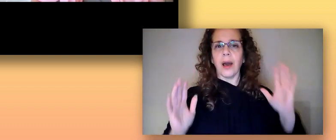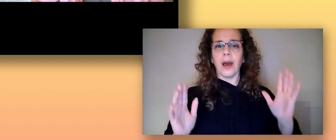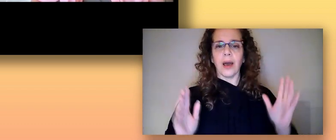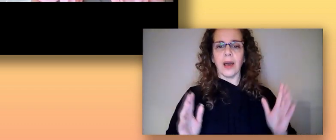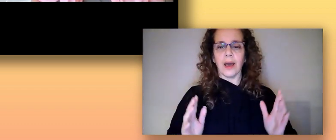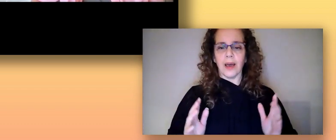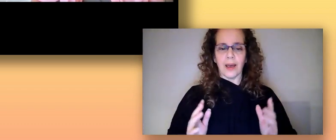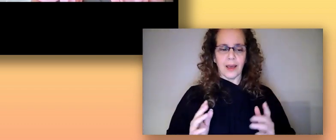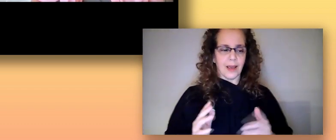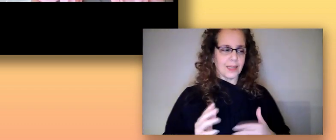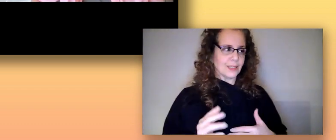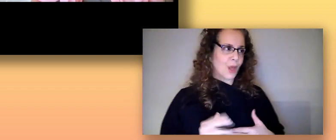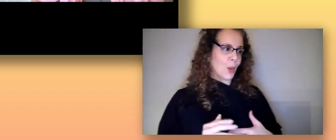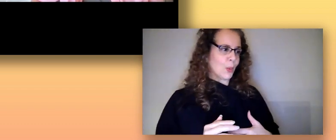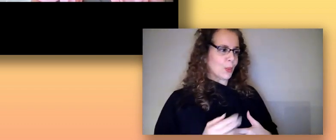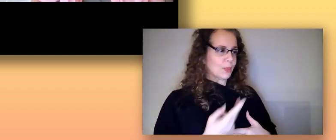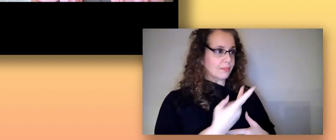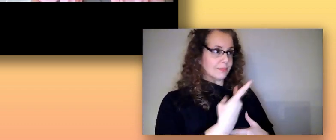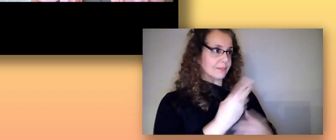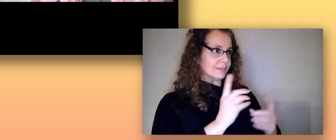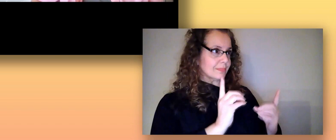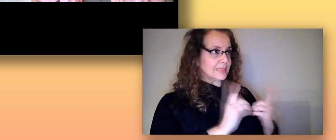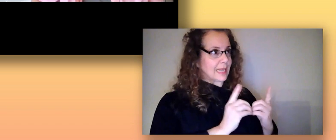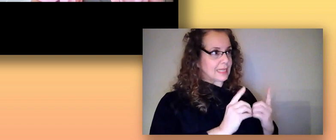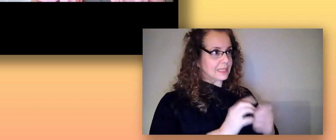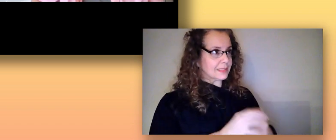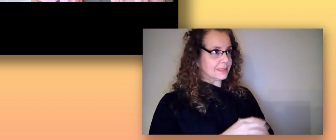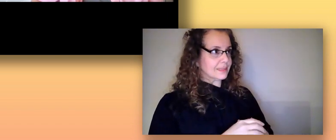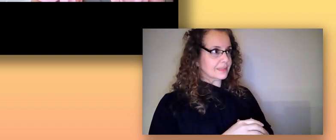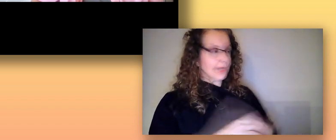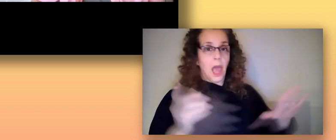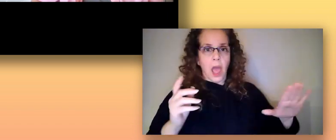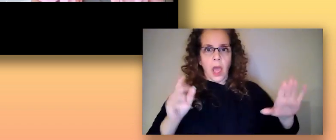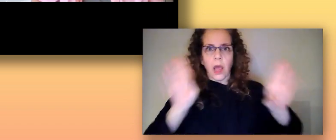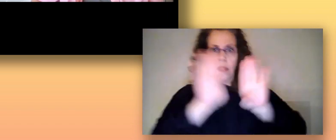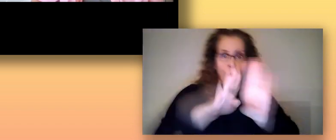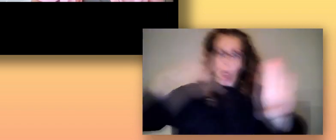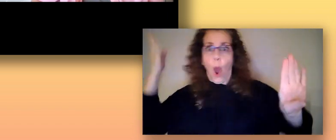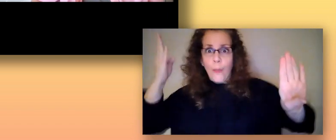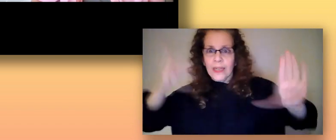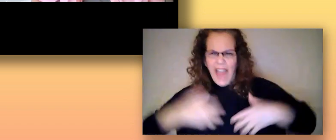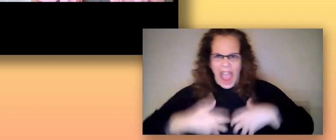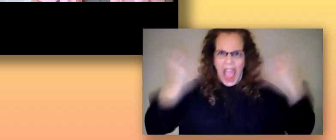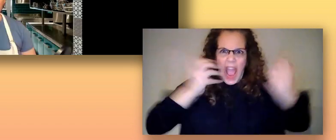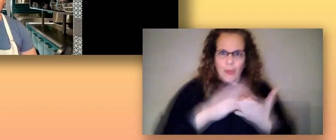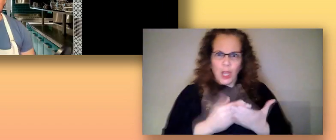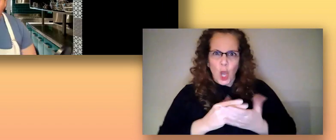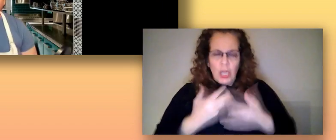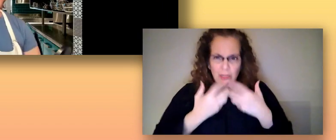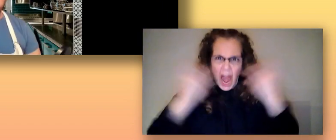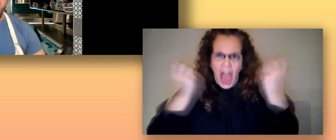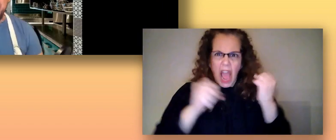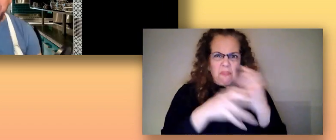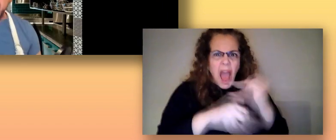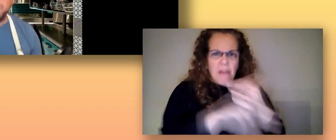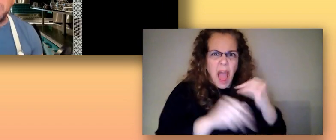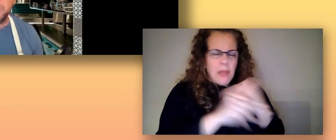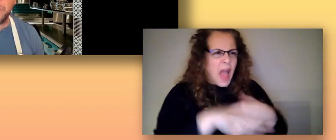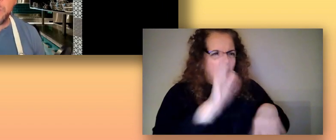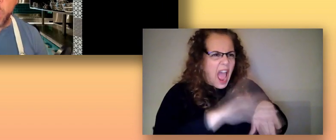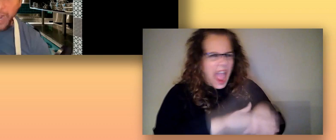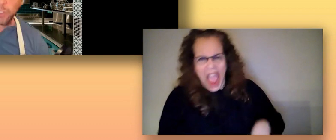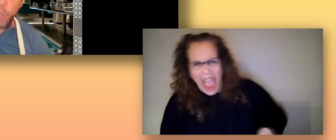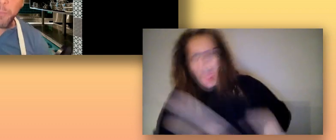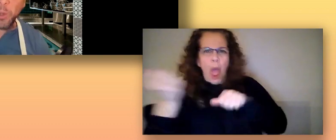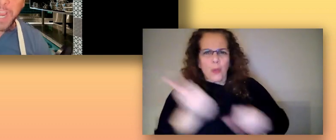So, how about that date? Suddenly, the pantry opens, and an angry cook starts yelling at the two lovers. Óyame, get out of